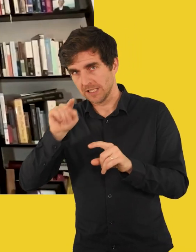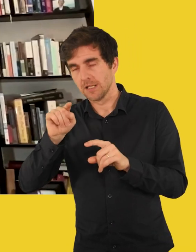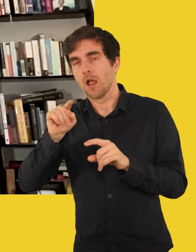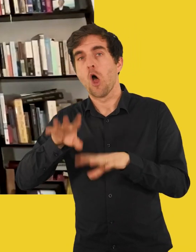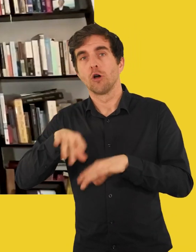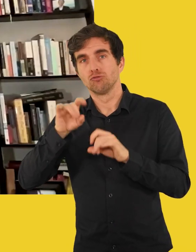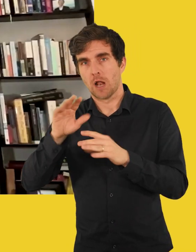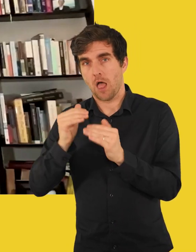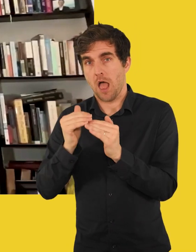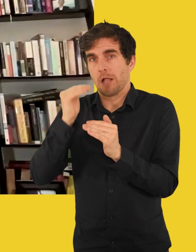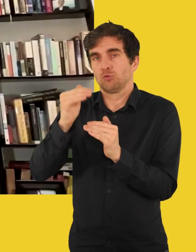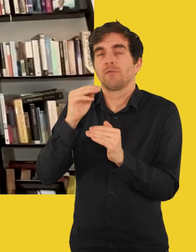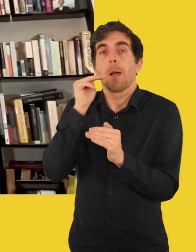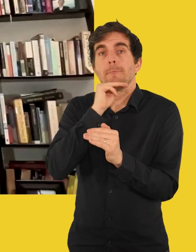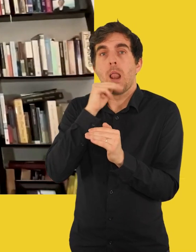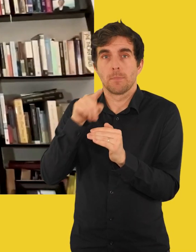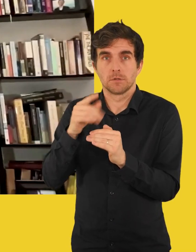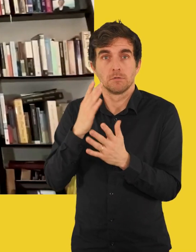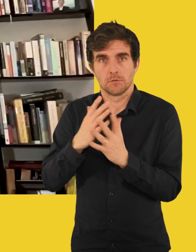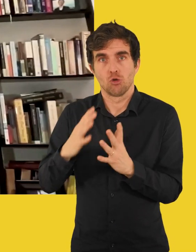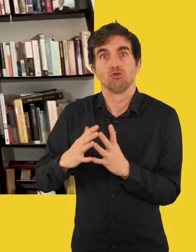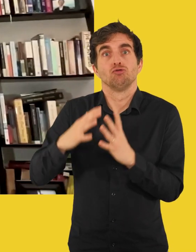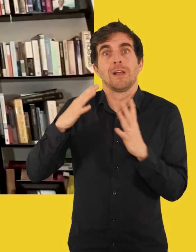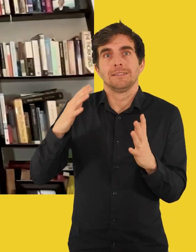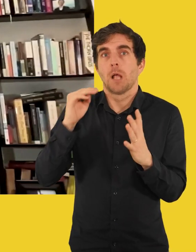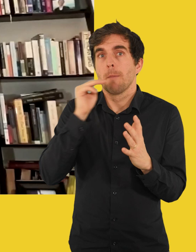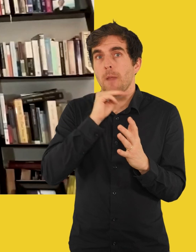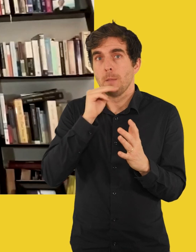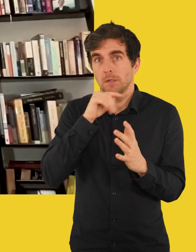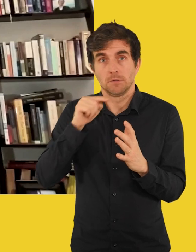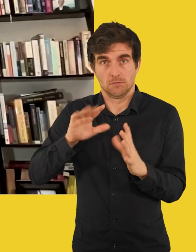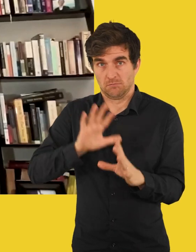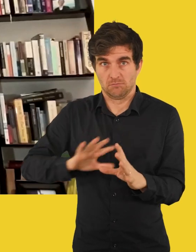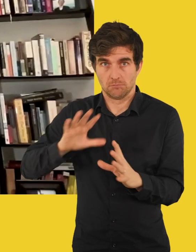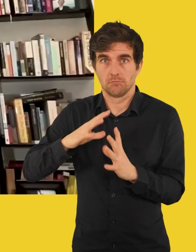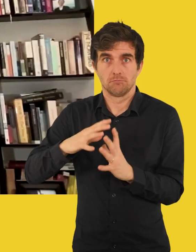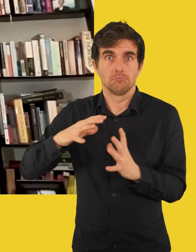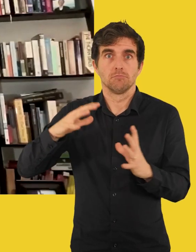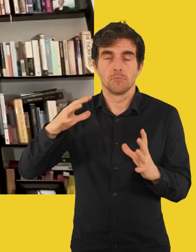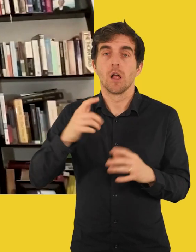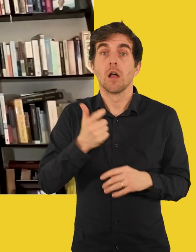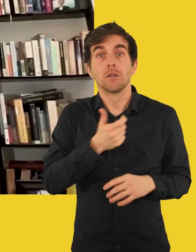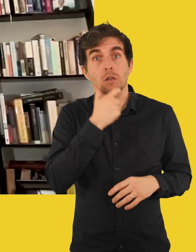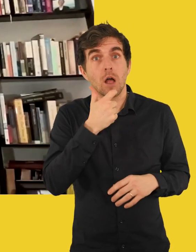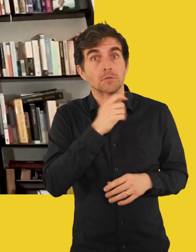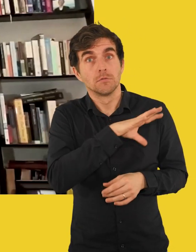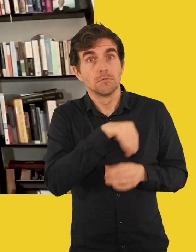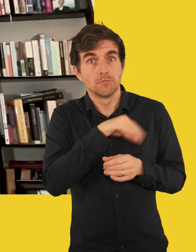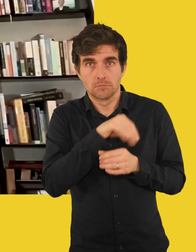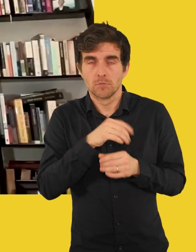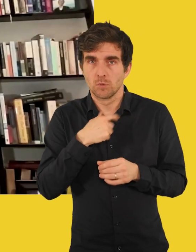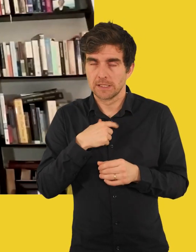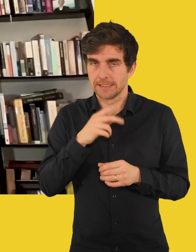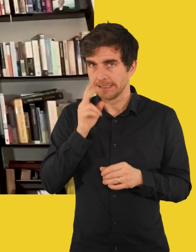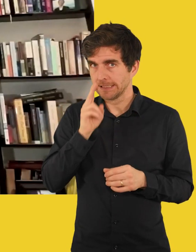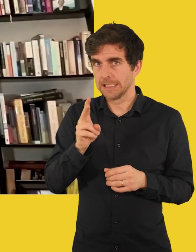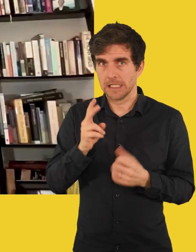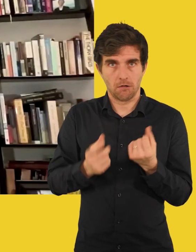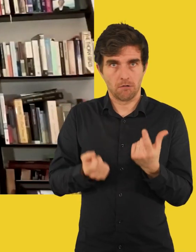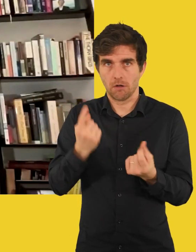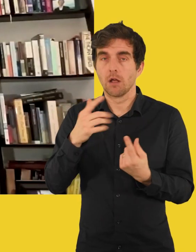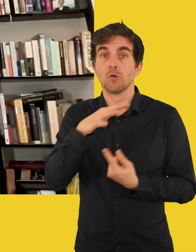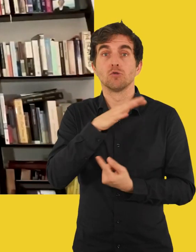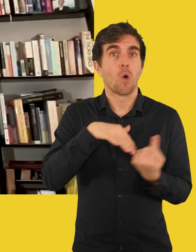in Australia, just outside of Melbourne. But we in Greater Melbourne started exploring the donut at a time when we were